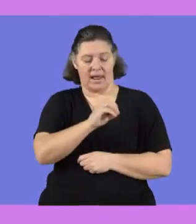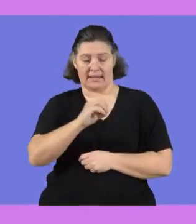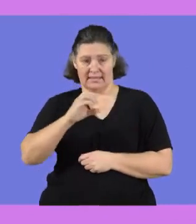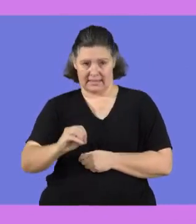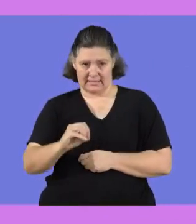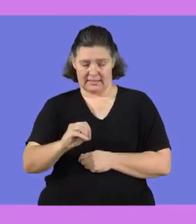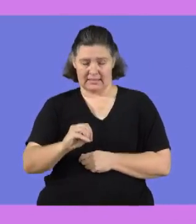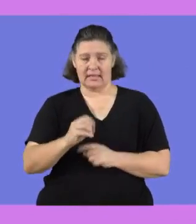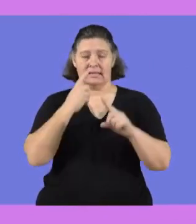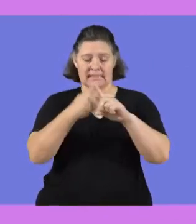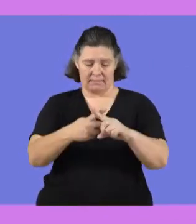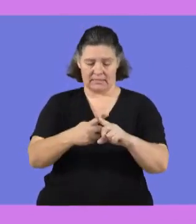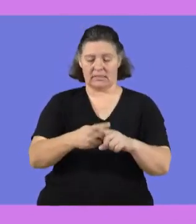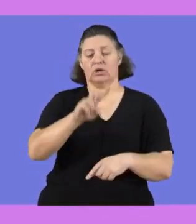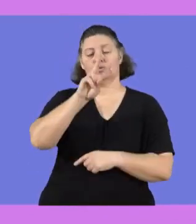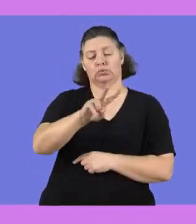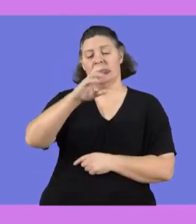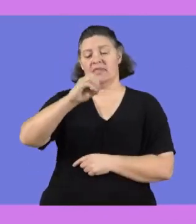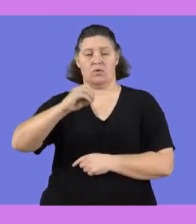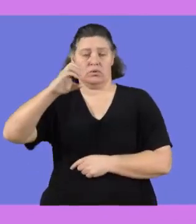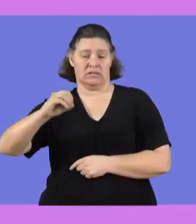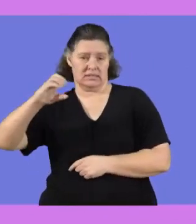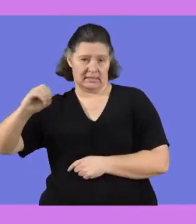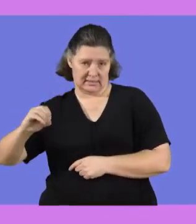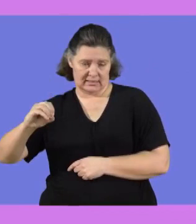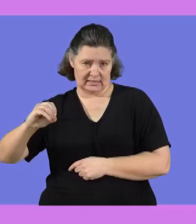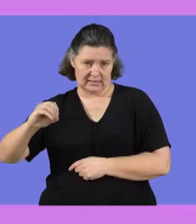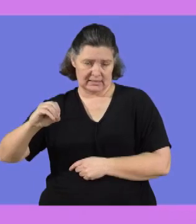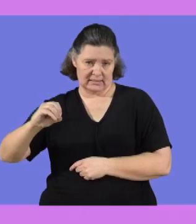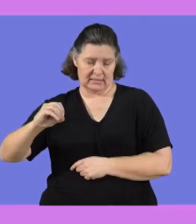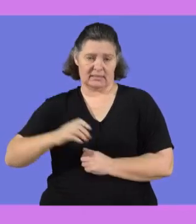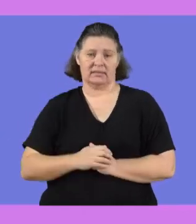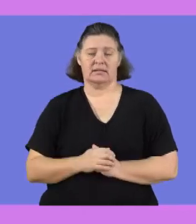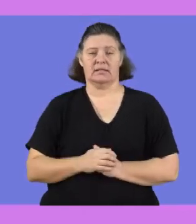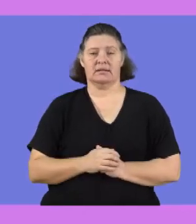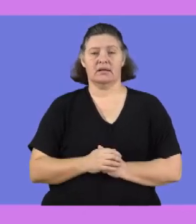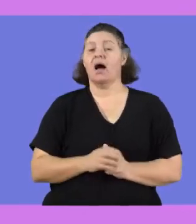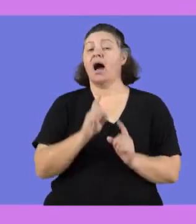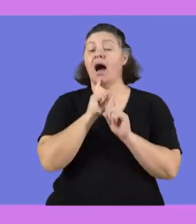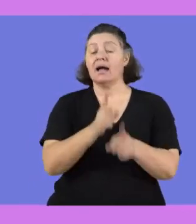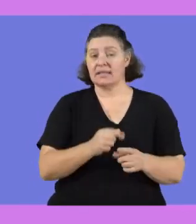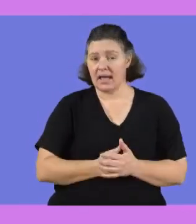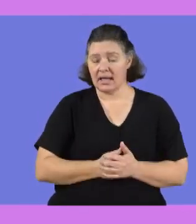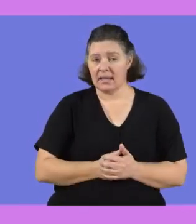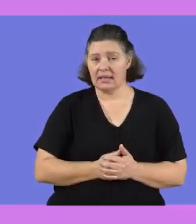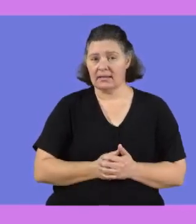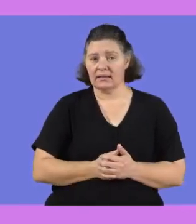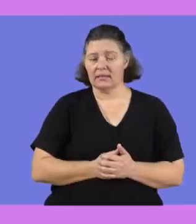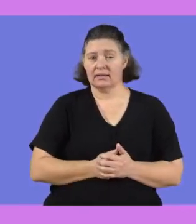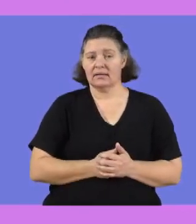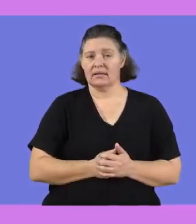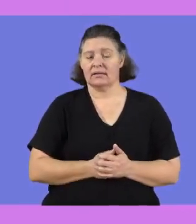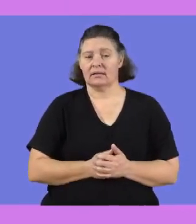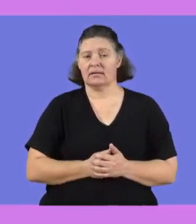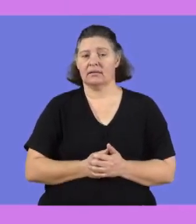by 100, and then we multiply this by 2,000 rand, and then what we